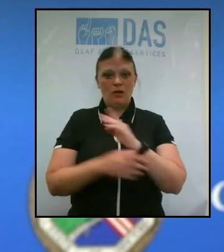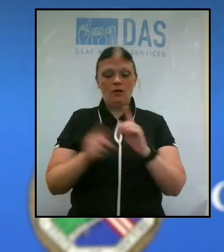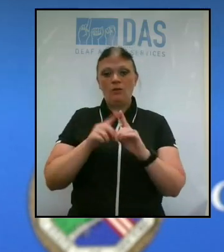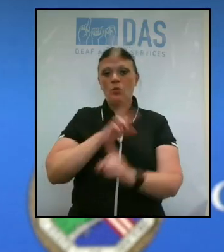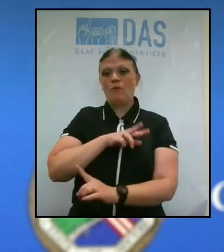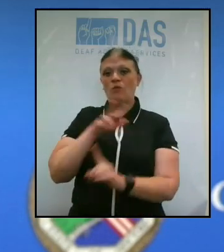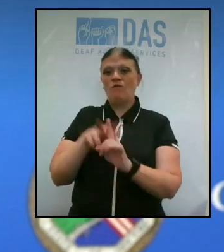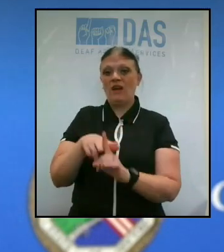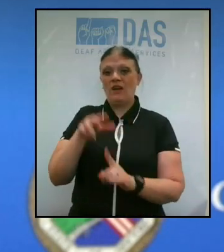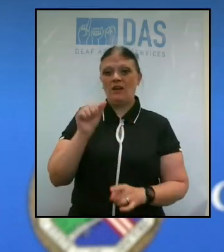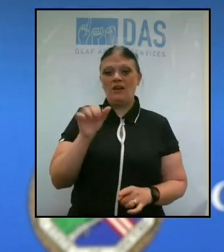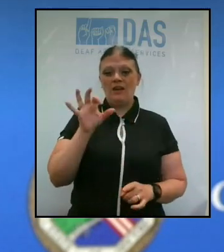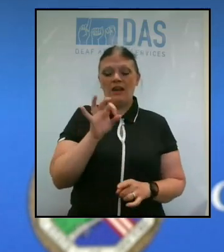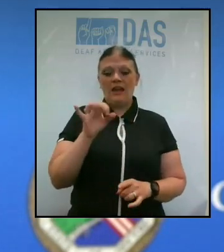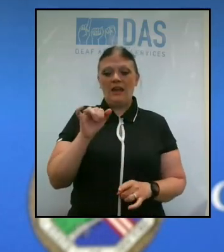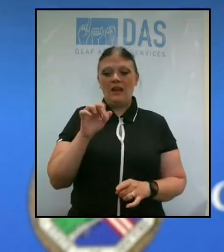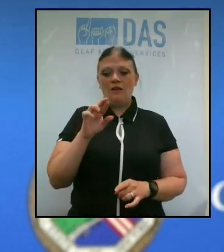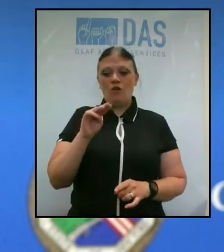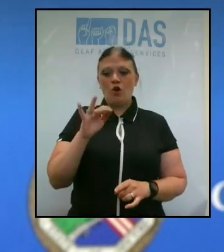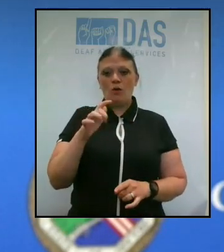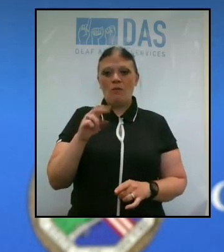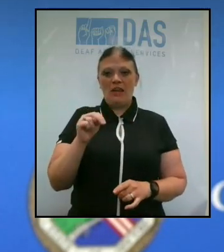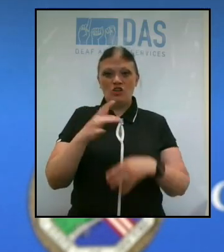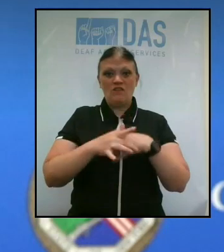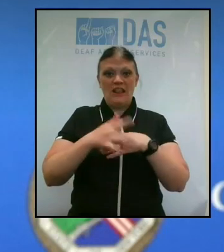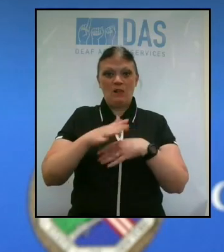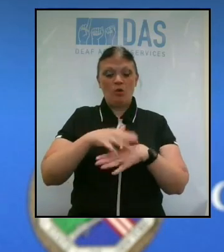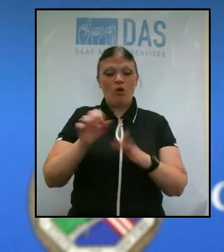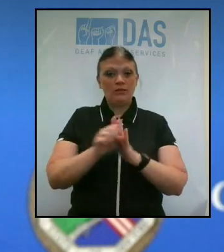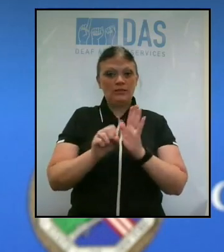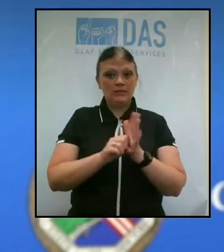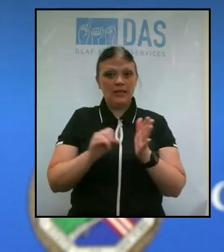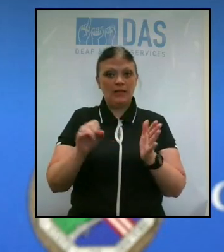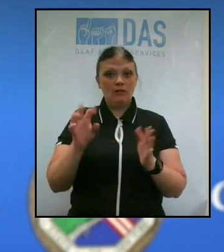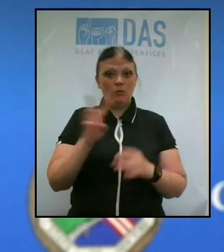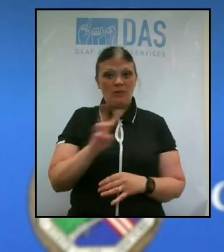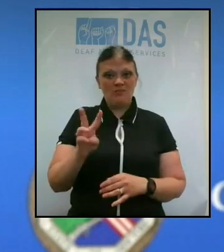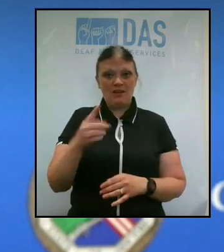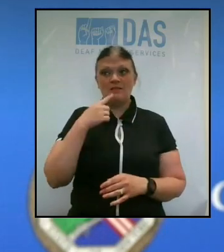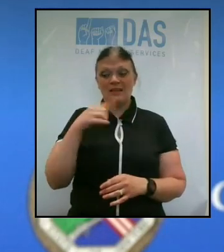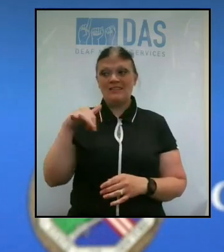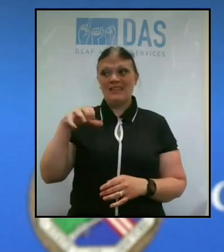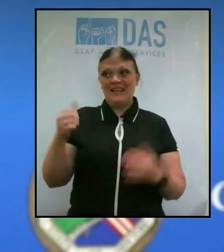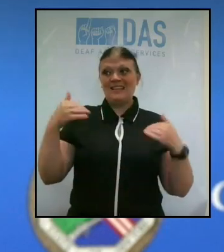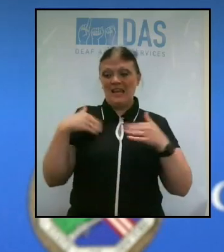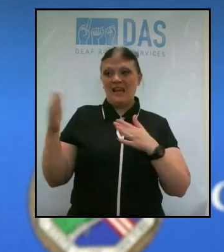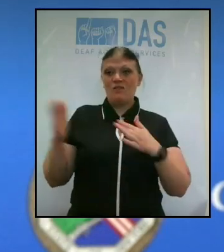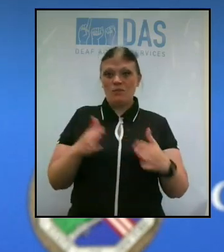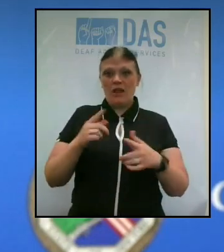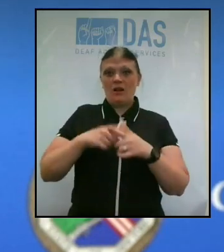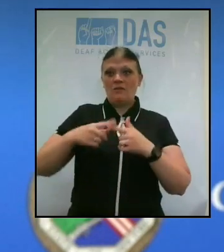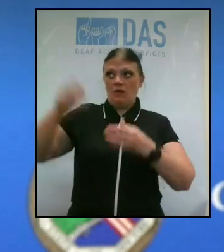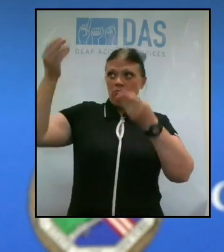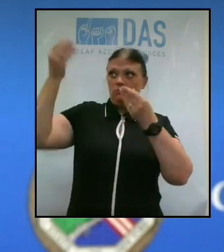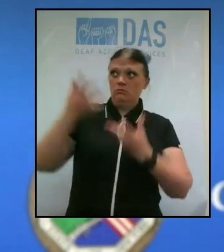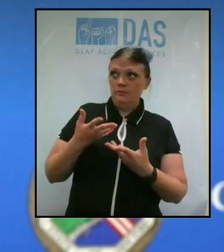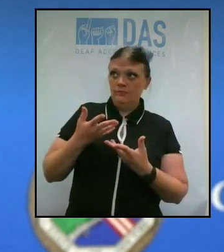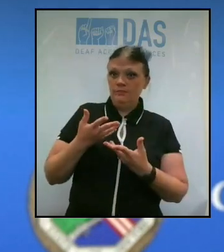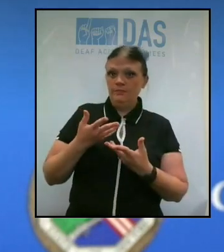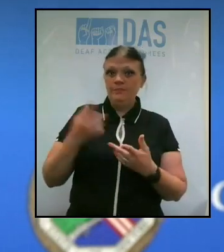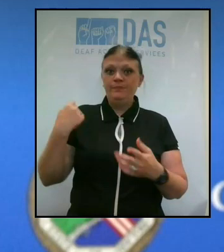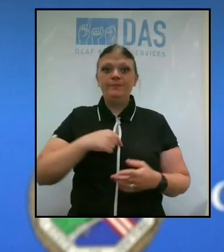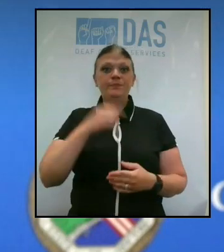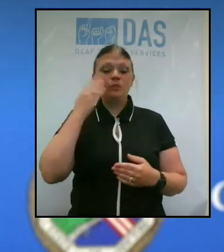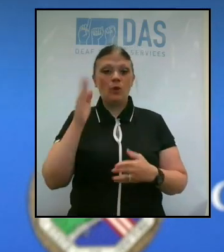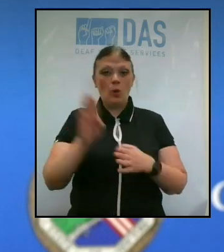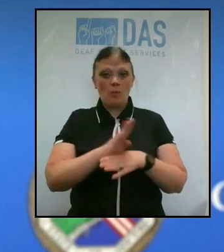an affirmation, which is available on the state website, saying you have a plan. And then the state gives us that data, so we know the businesses that have done it.